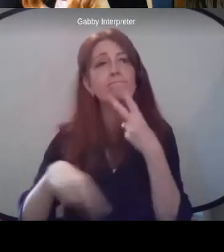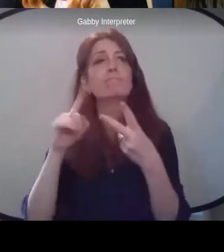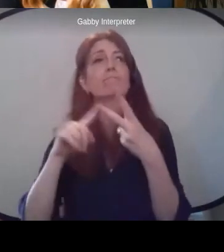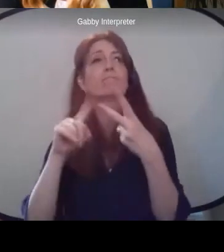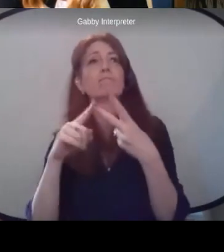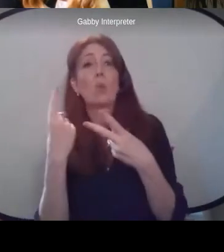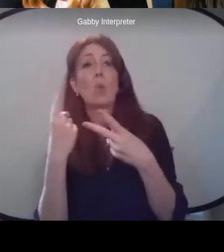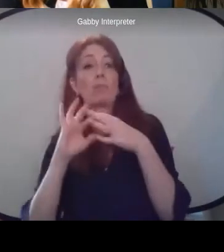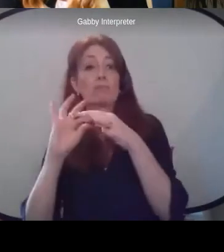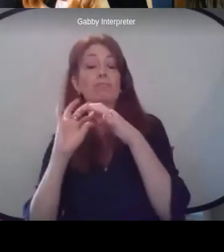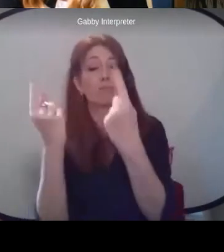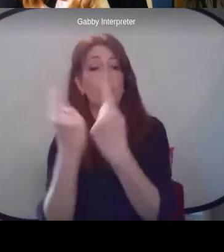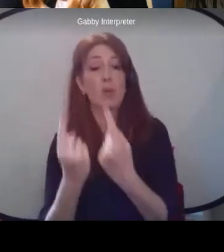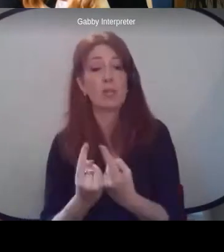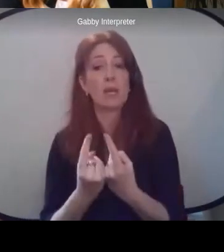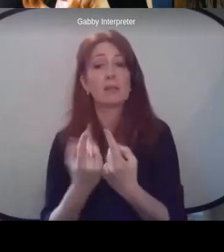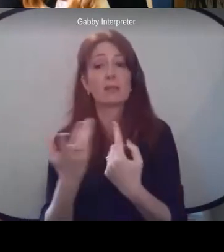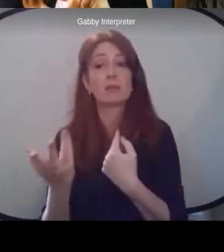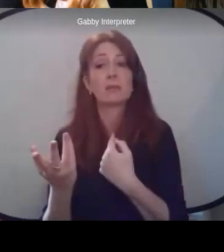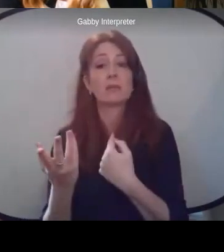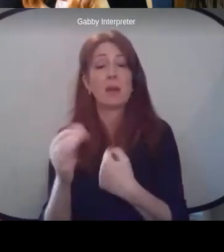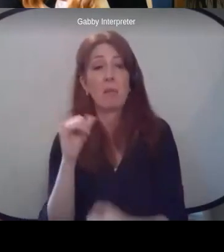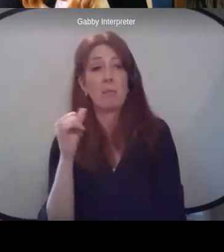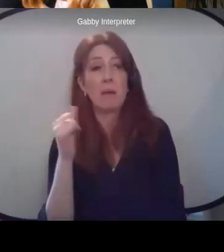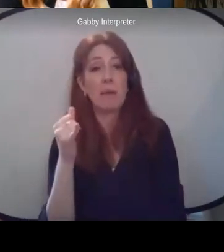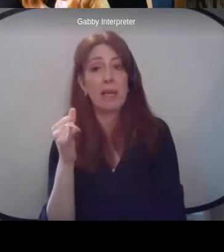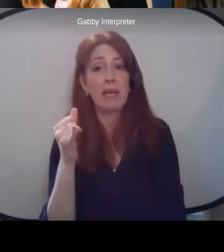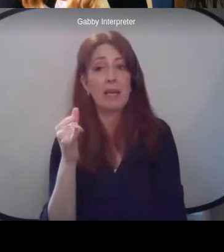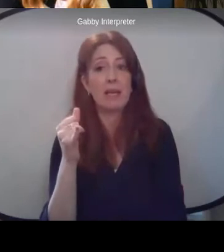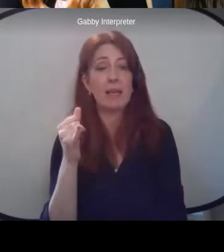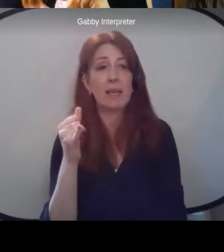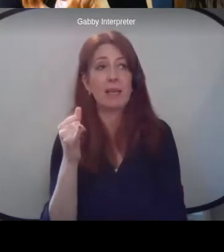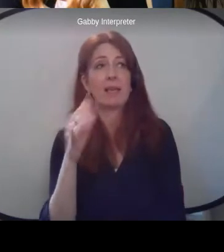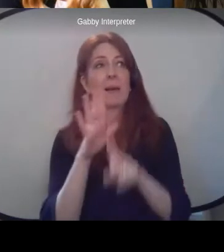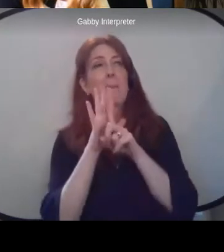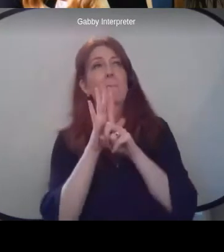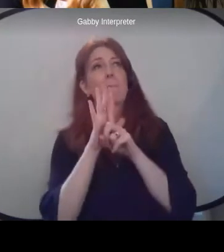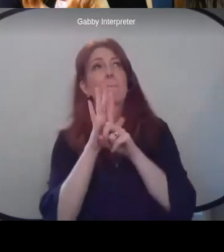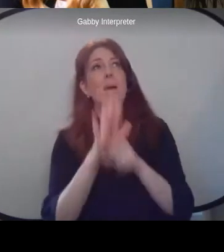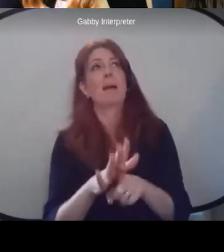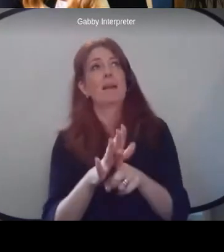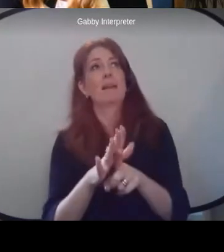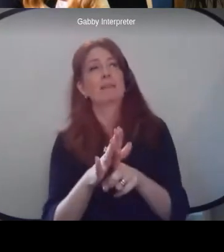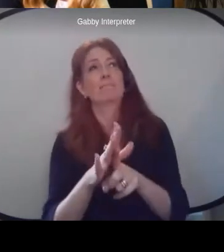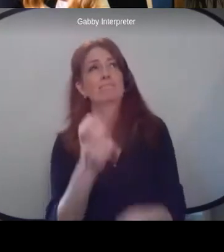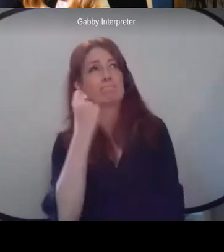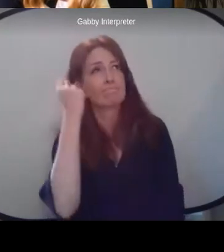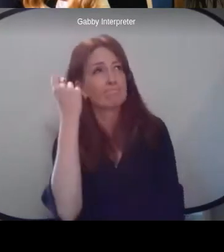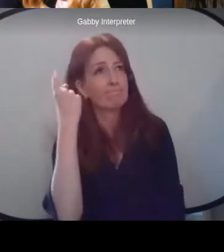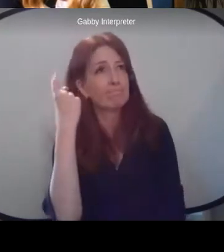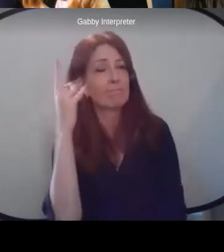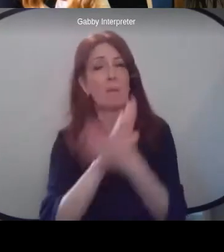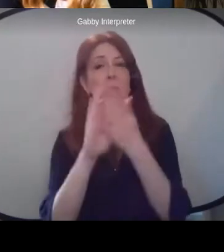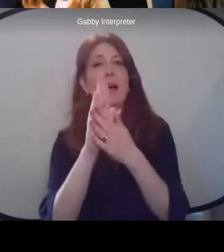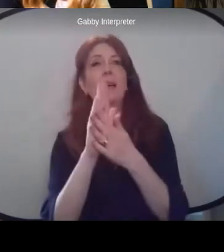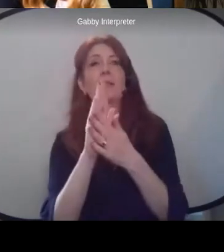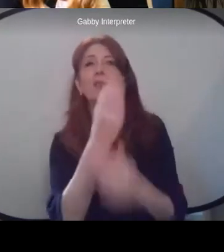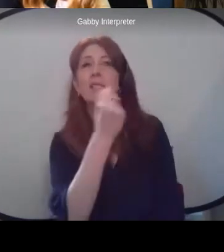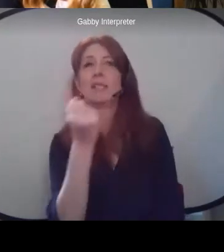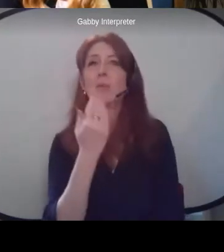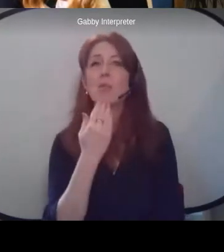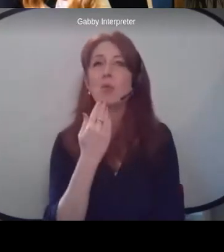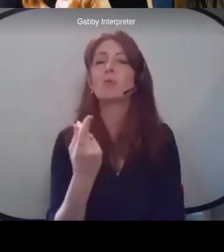with a product. Maybe don't make sort of bias conceptions around certain users disengaging with